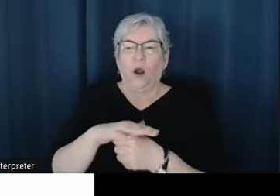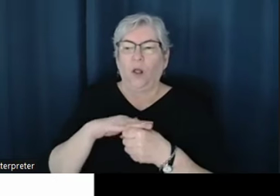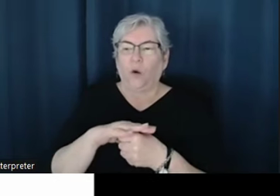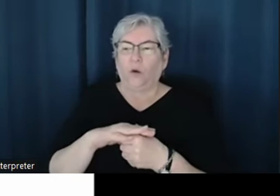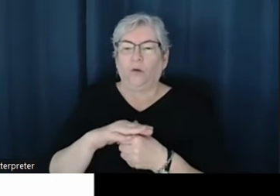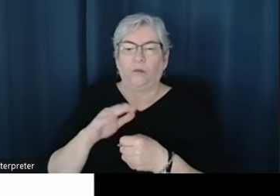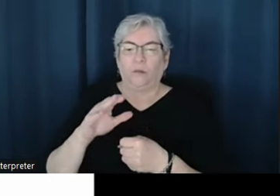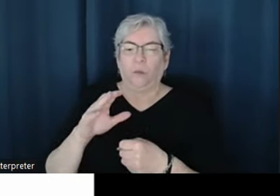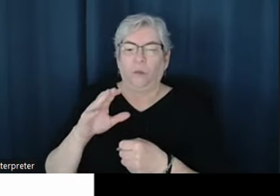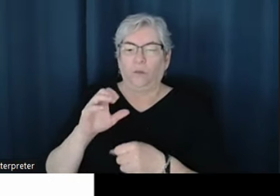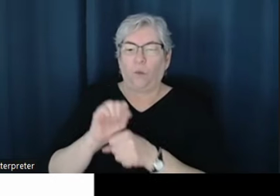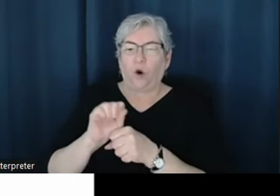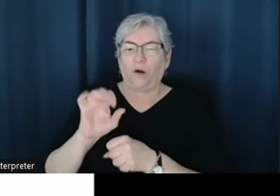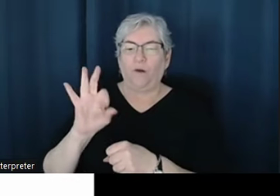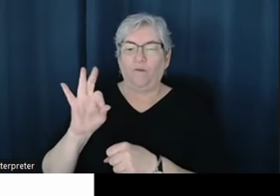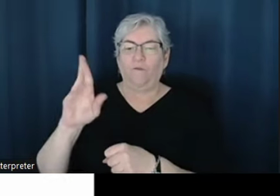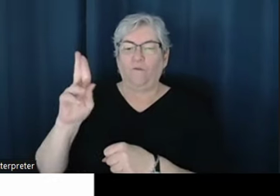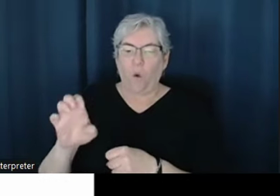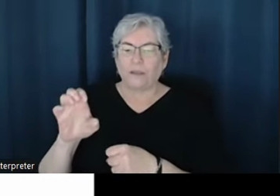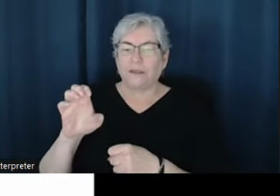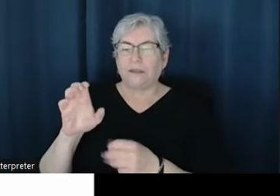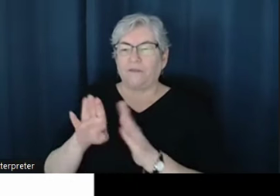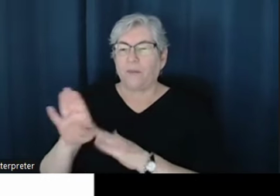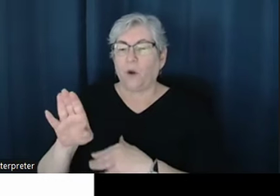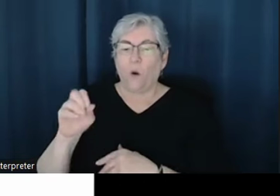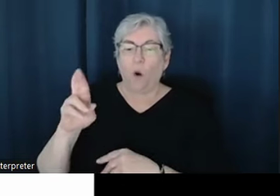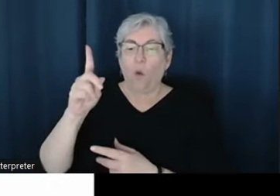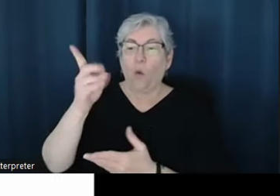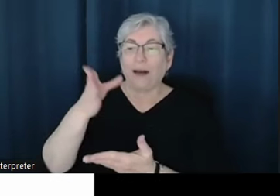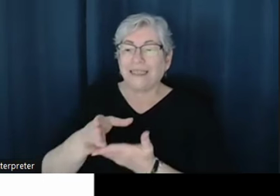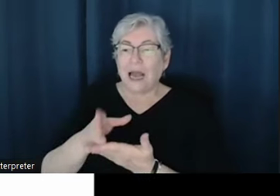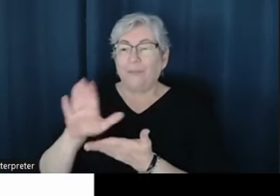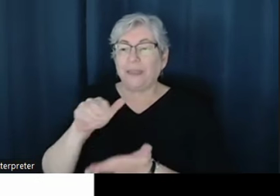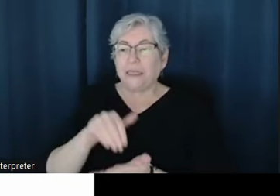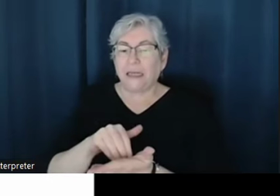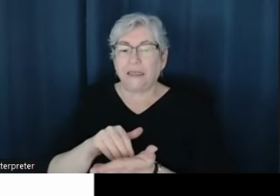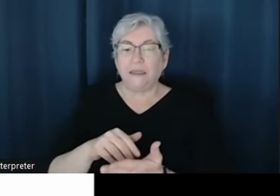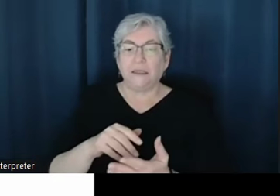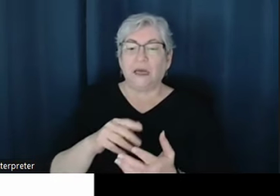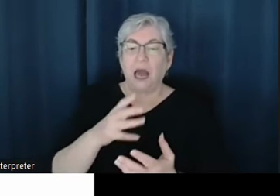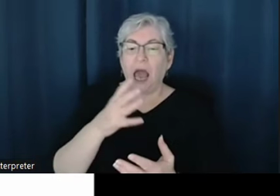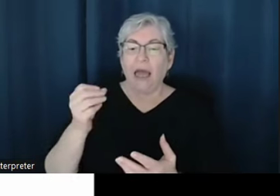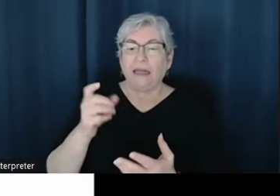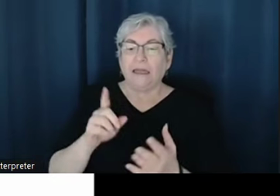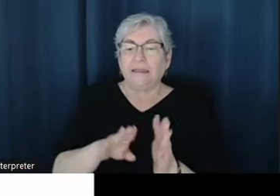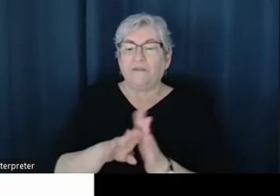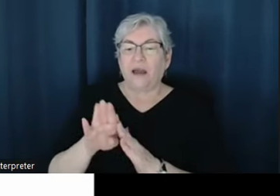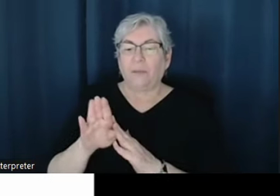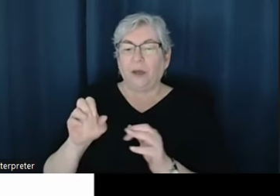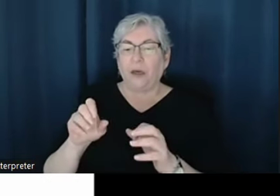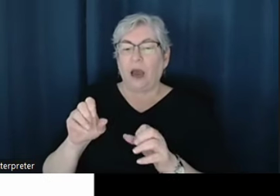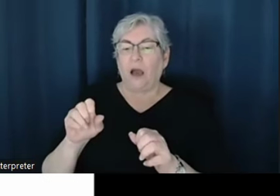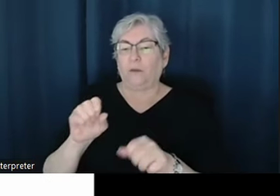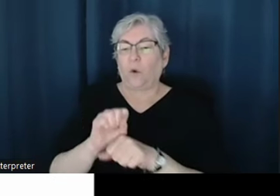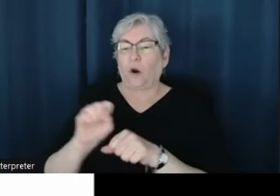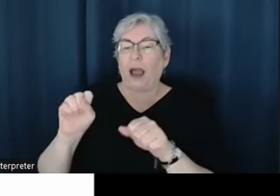boards, one-stop centers, employers, developing work opportunities for students with disabilities. So this is kind of more